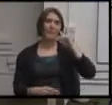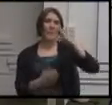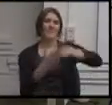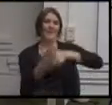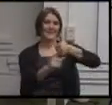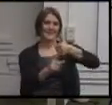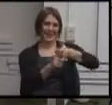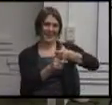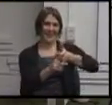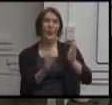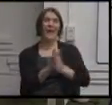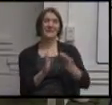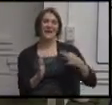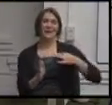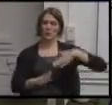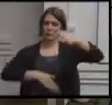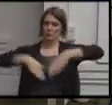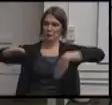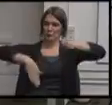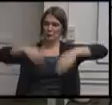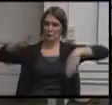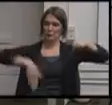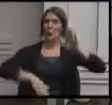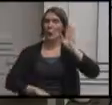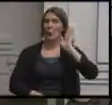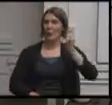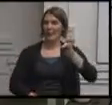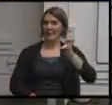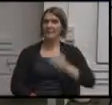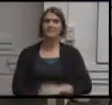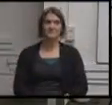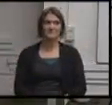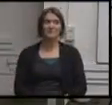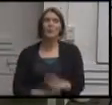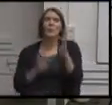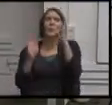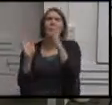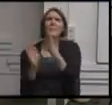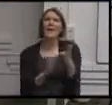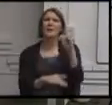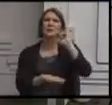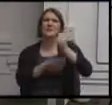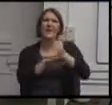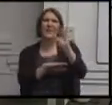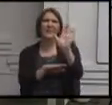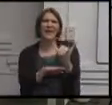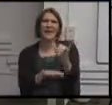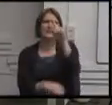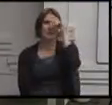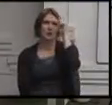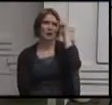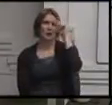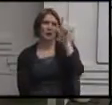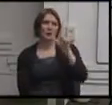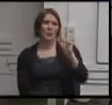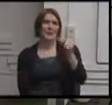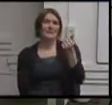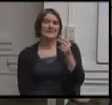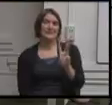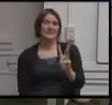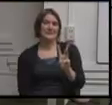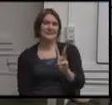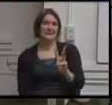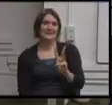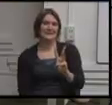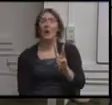and we're going to get the volunteers out there. And we're looking for that for, I think it's going to be summer of 2016. Is that